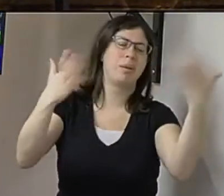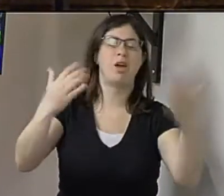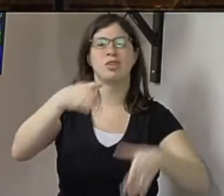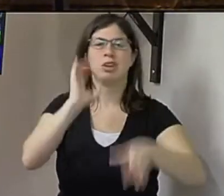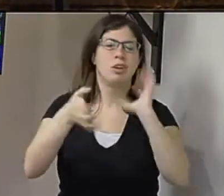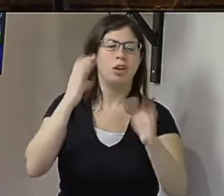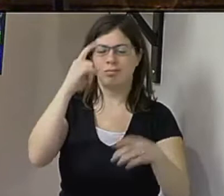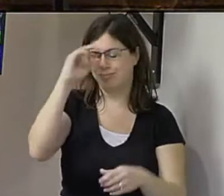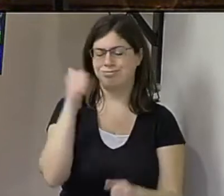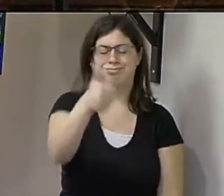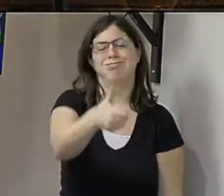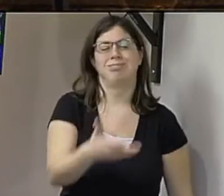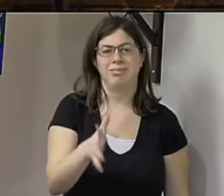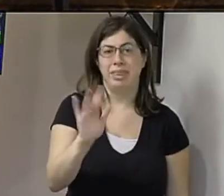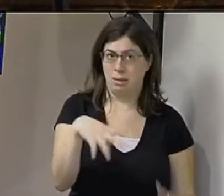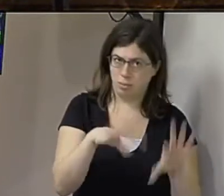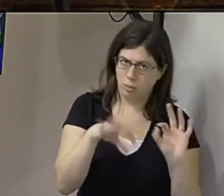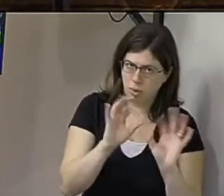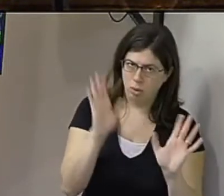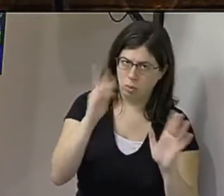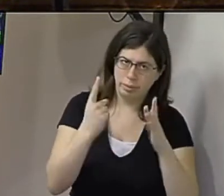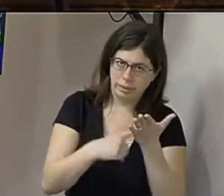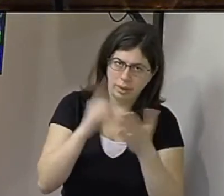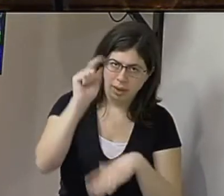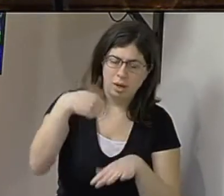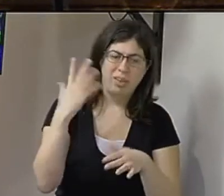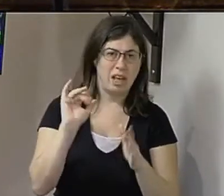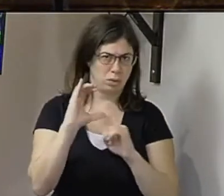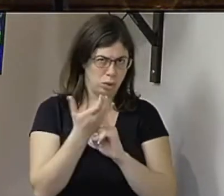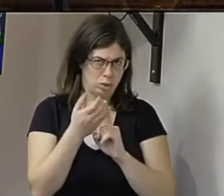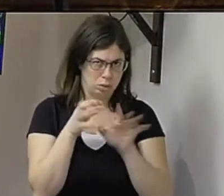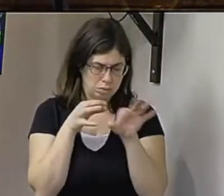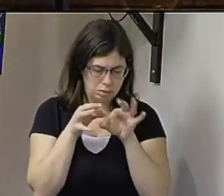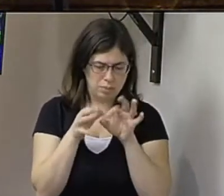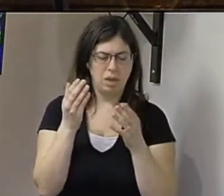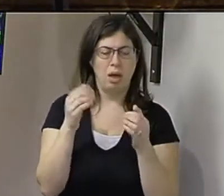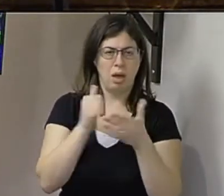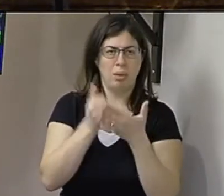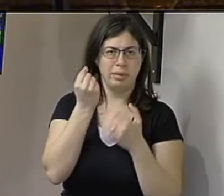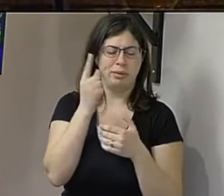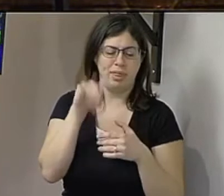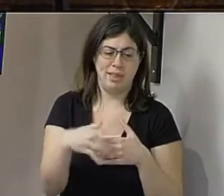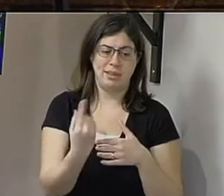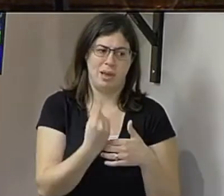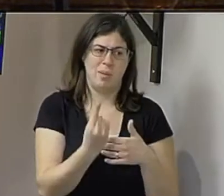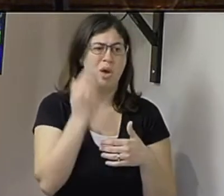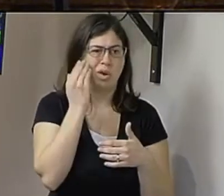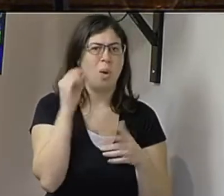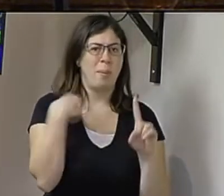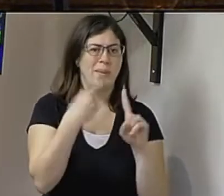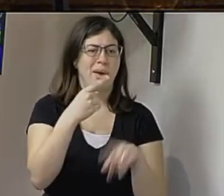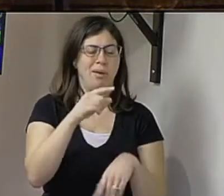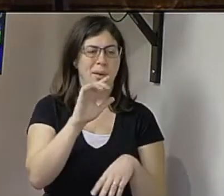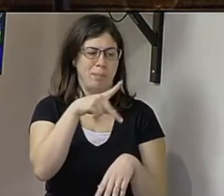drink as much as they want. That's an important item that's going to come up later. It's a cultural detail. It helps us know, again, that this is actually somebody who knew about Persian